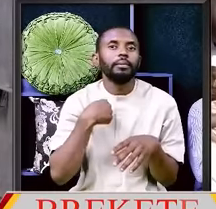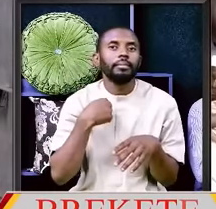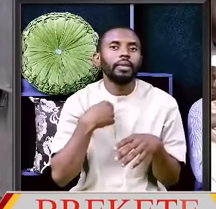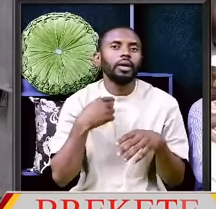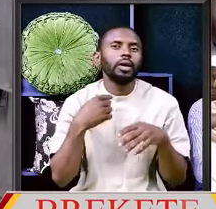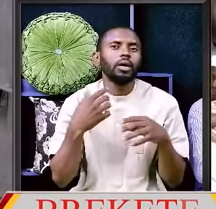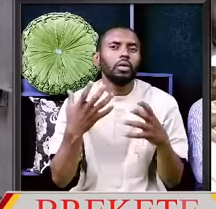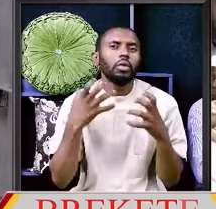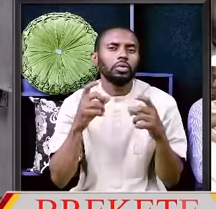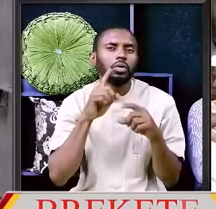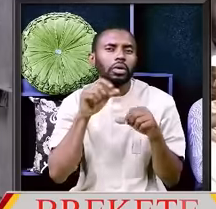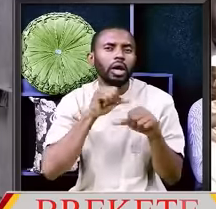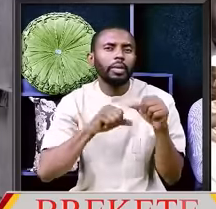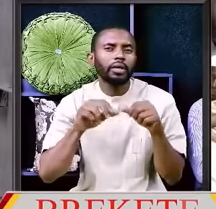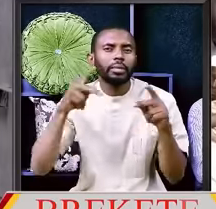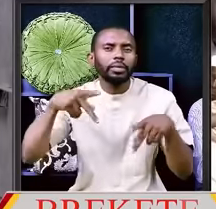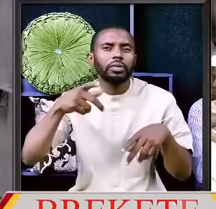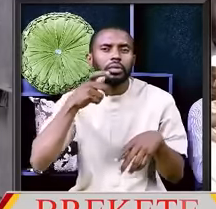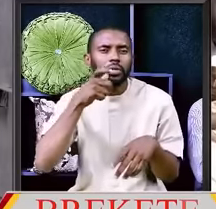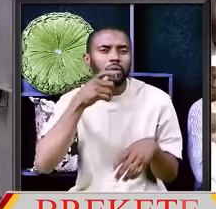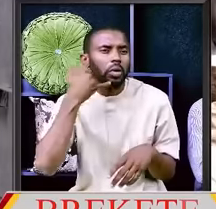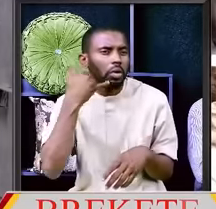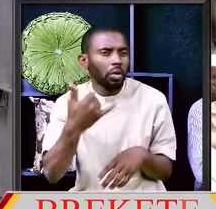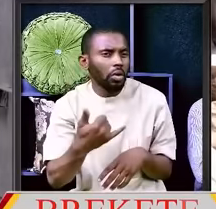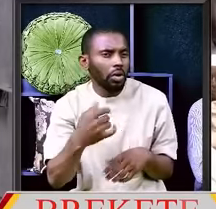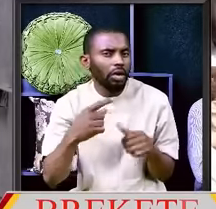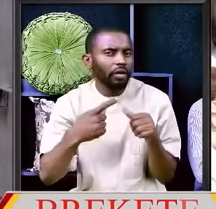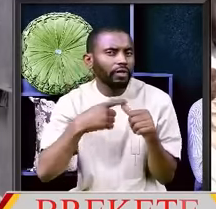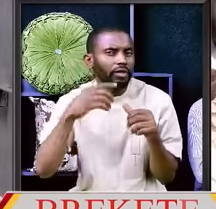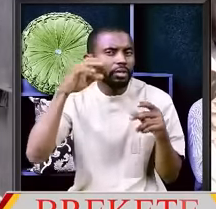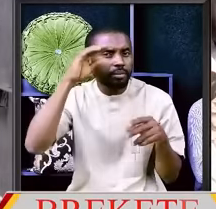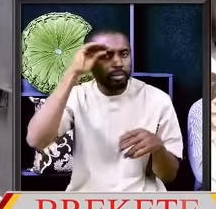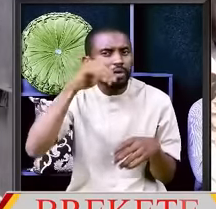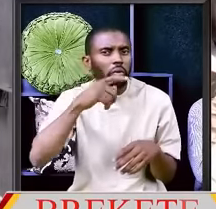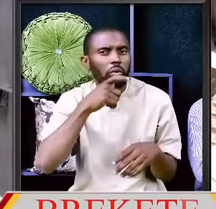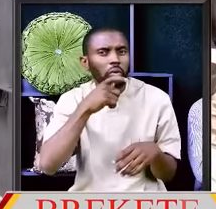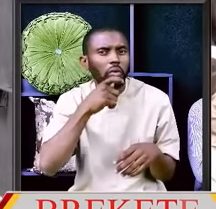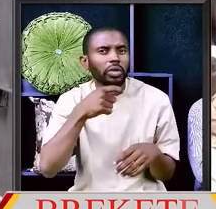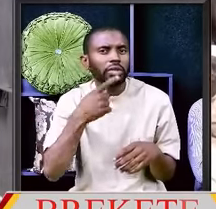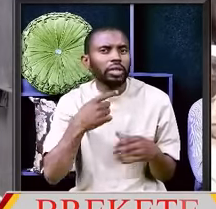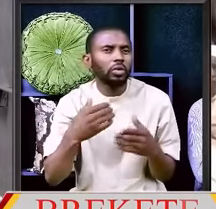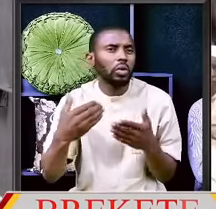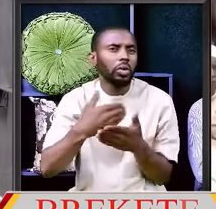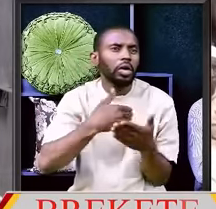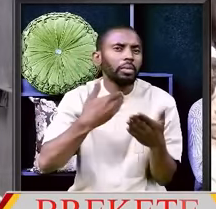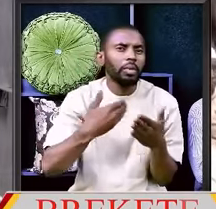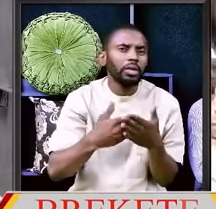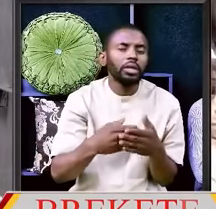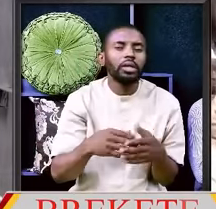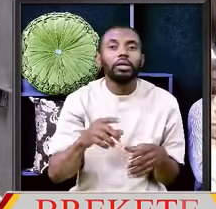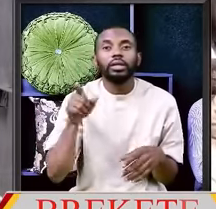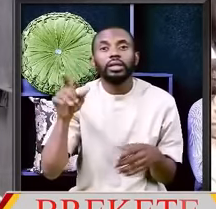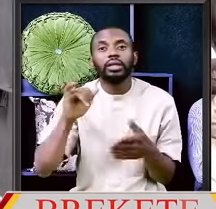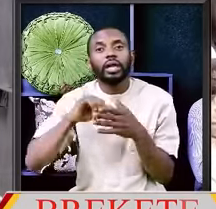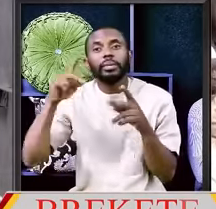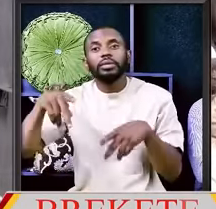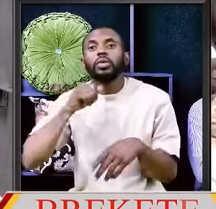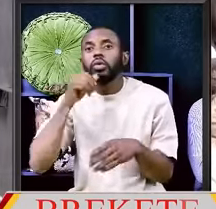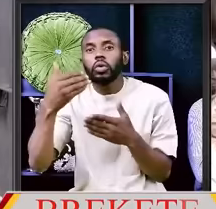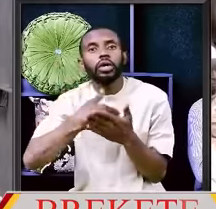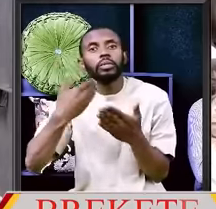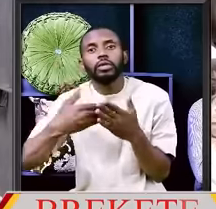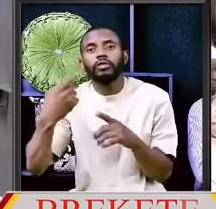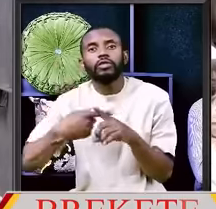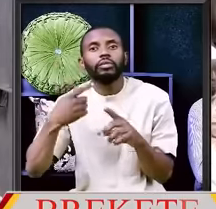I want to talk about the person we call you, with my boss man. We didn't talk to him. He collect money. He not collect money from anybody.